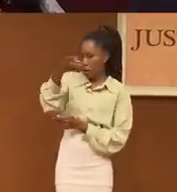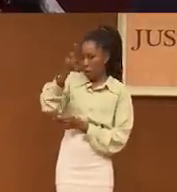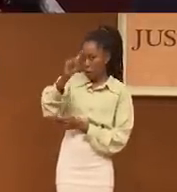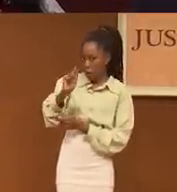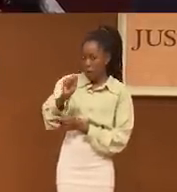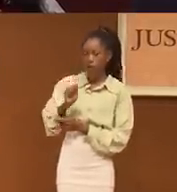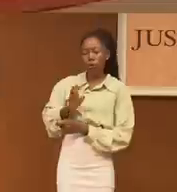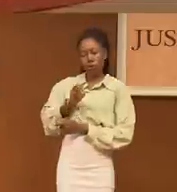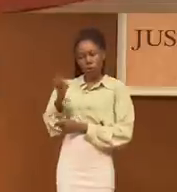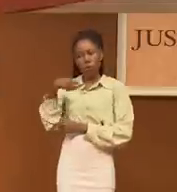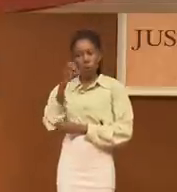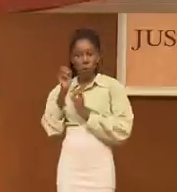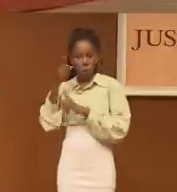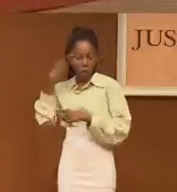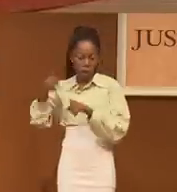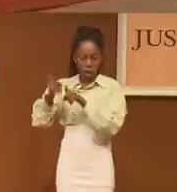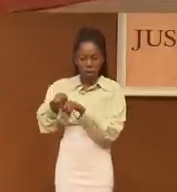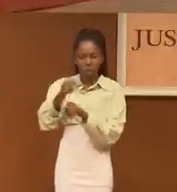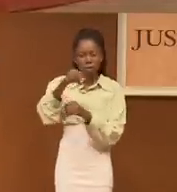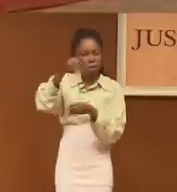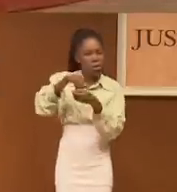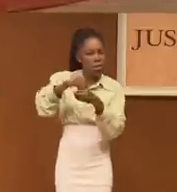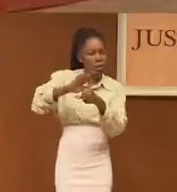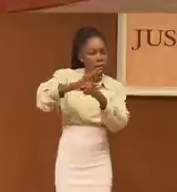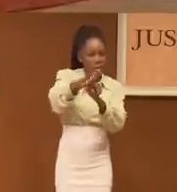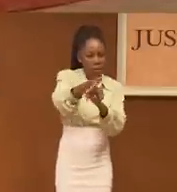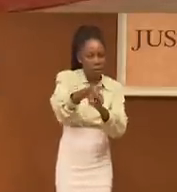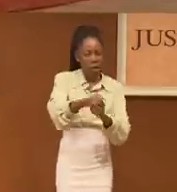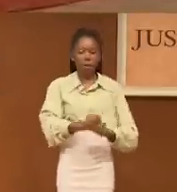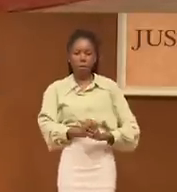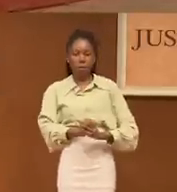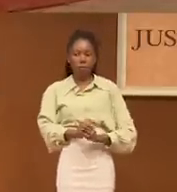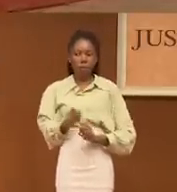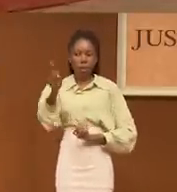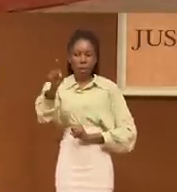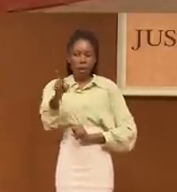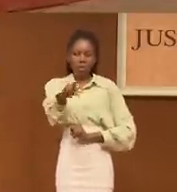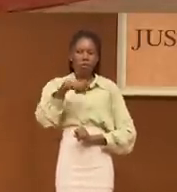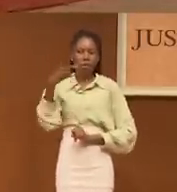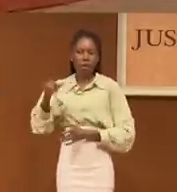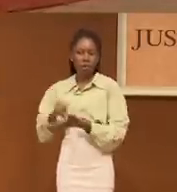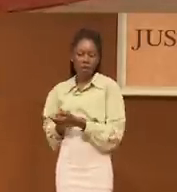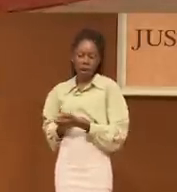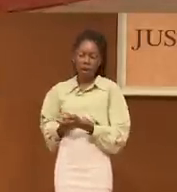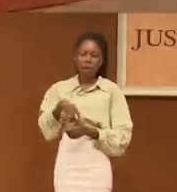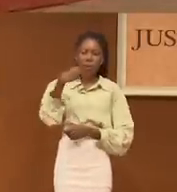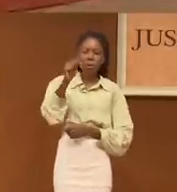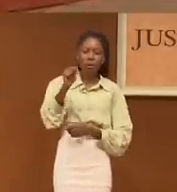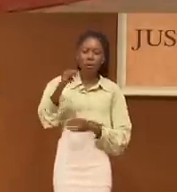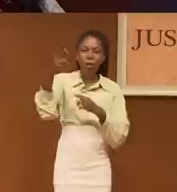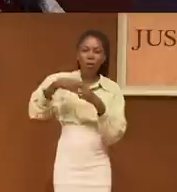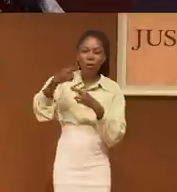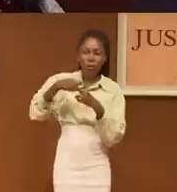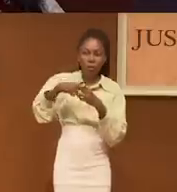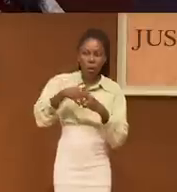before, that was during COVID-19, stuff. It now came that we should pay that. The rent was no more than he